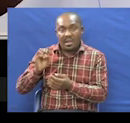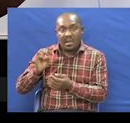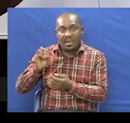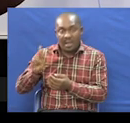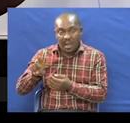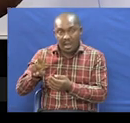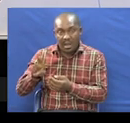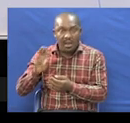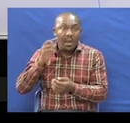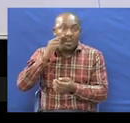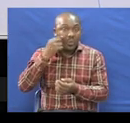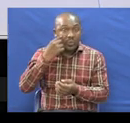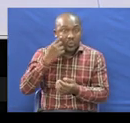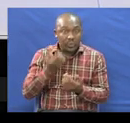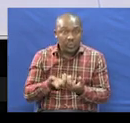blue